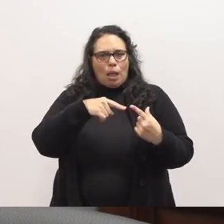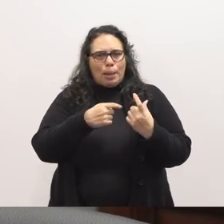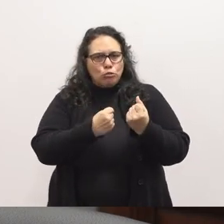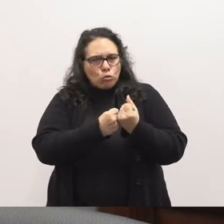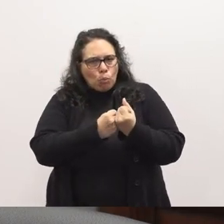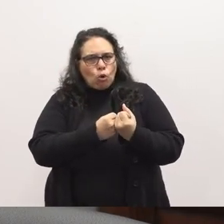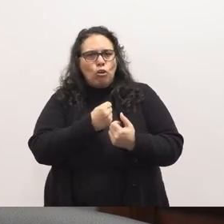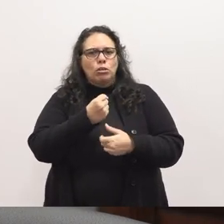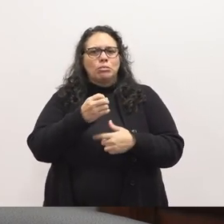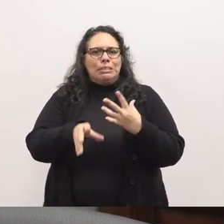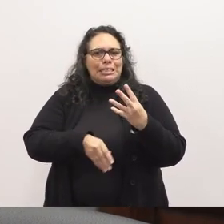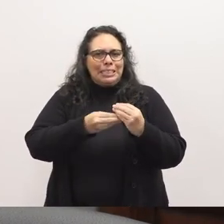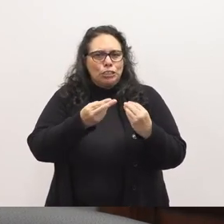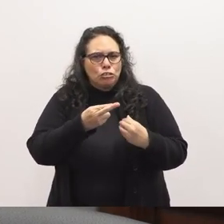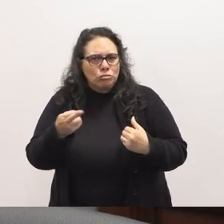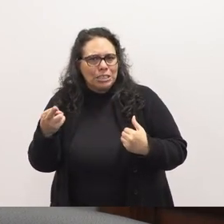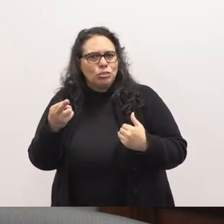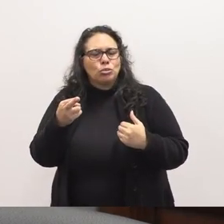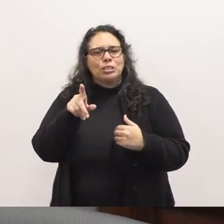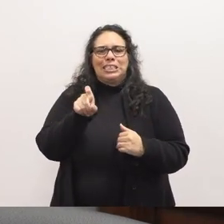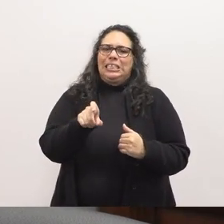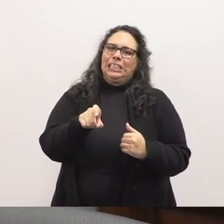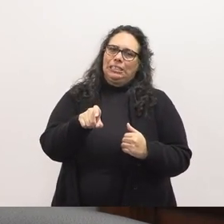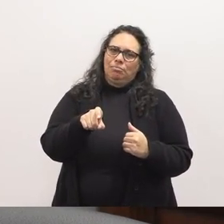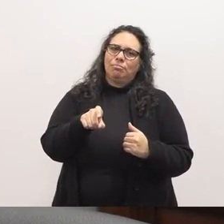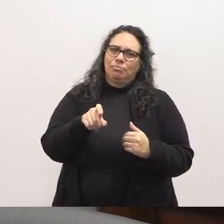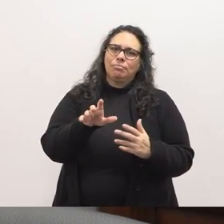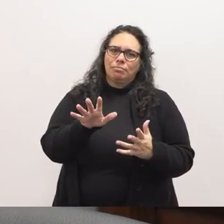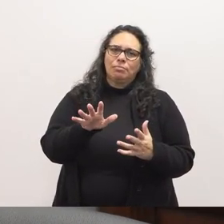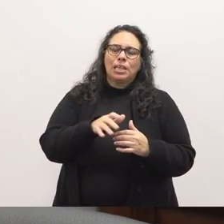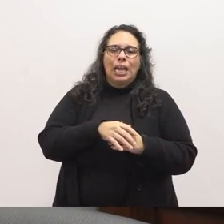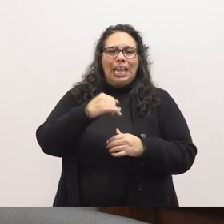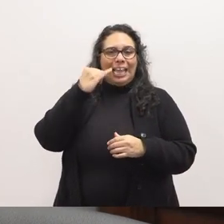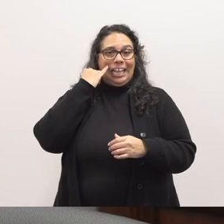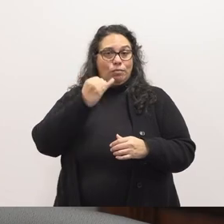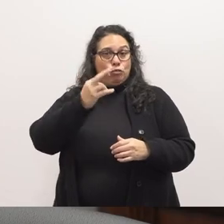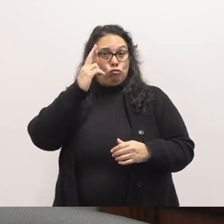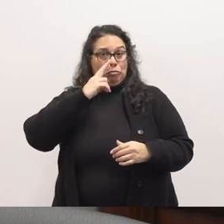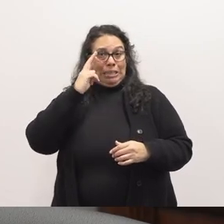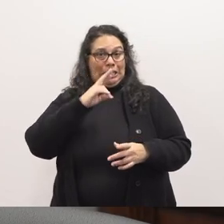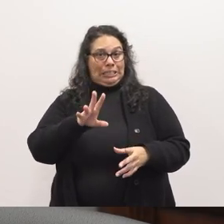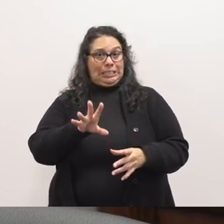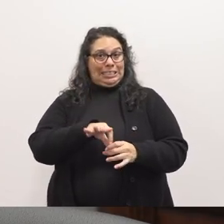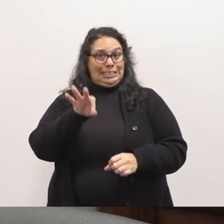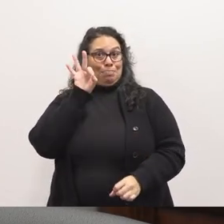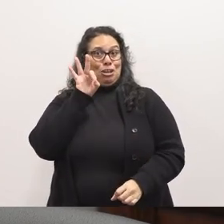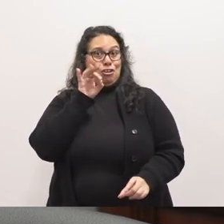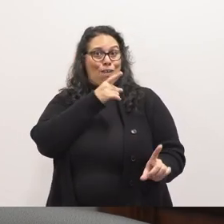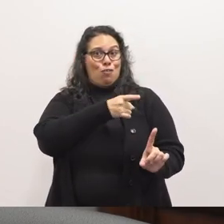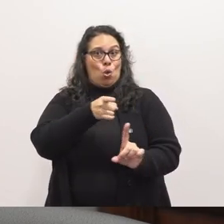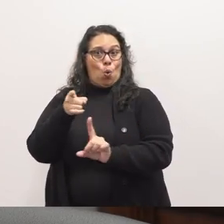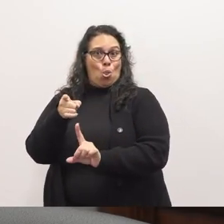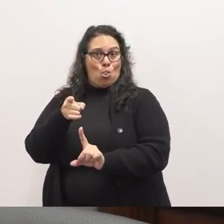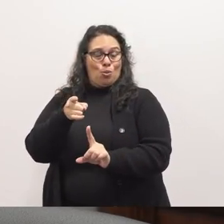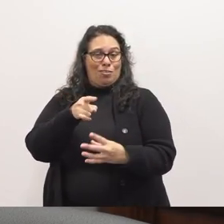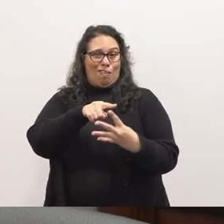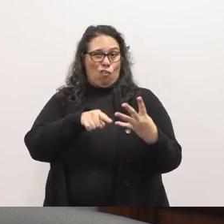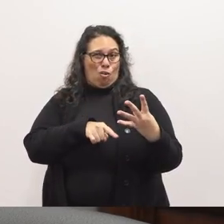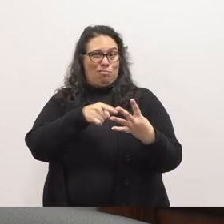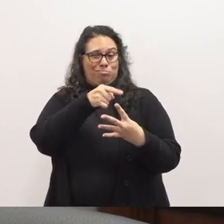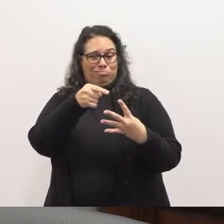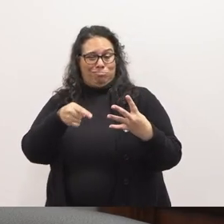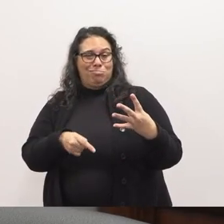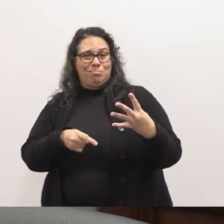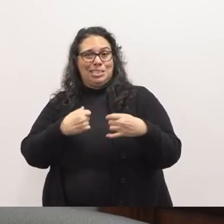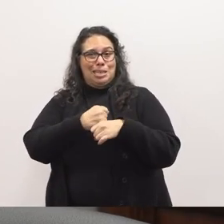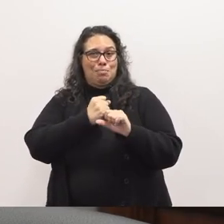additional resources our school site teams are gonna need if we're gonna realize the spirit of these goals, which is to make the